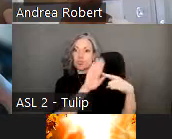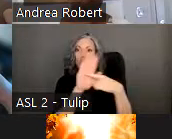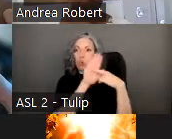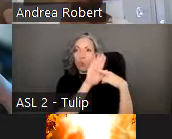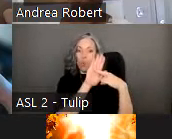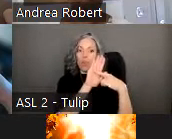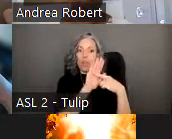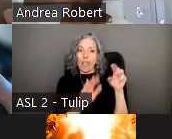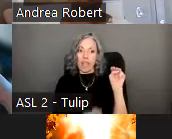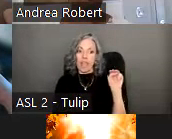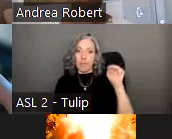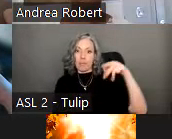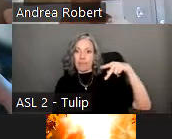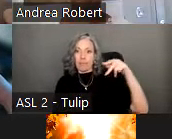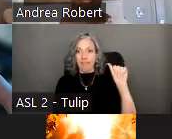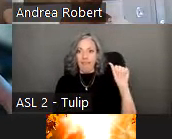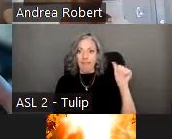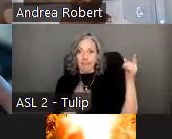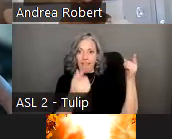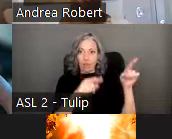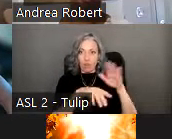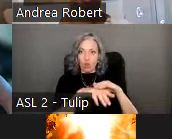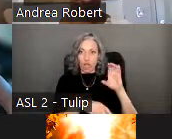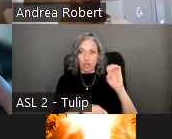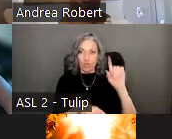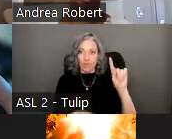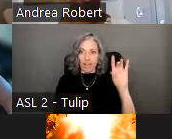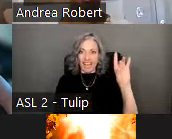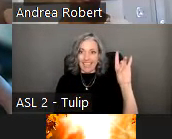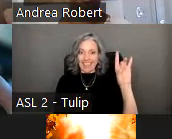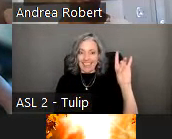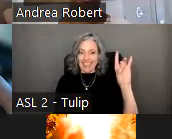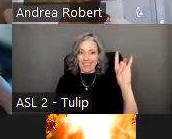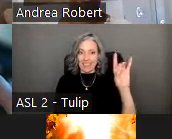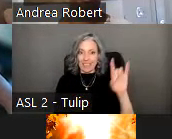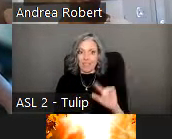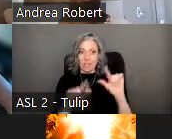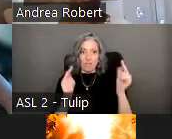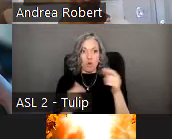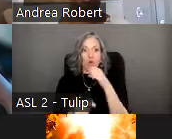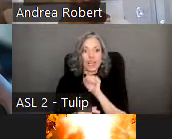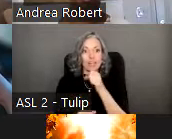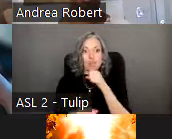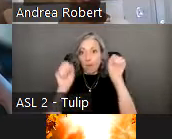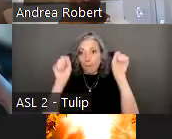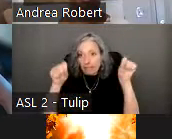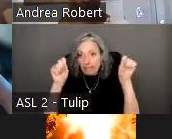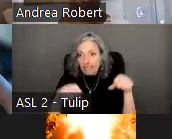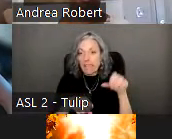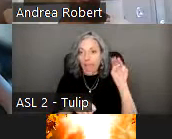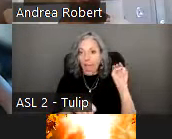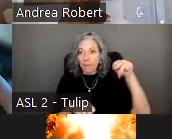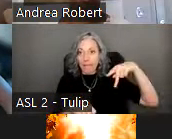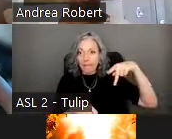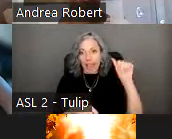an MPA event on October 8th. It's the California for all ages and abilities. So hopefully